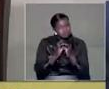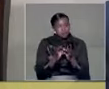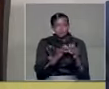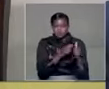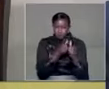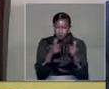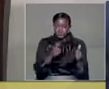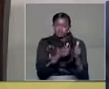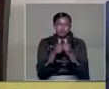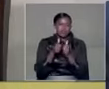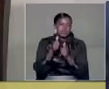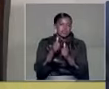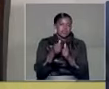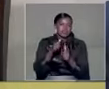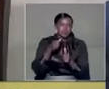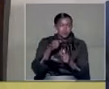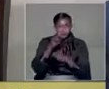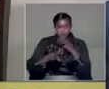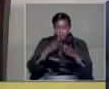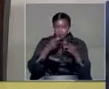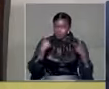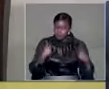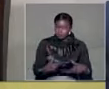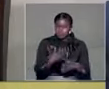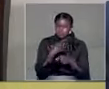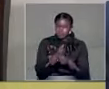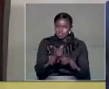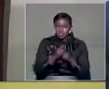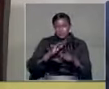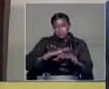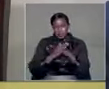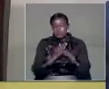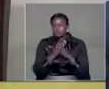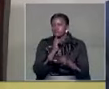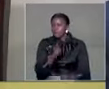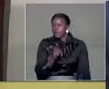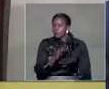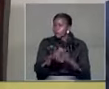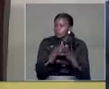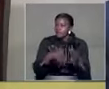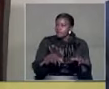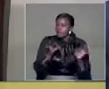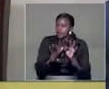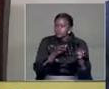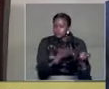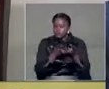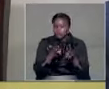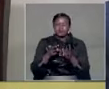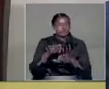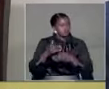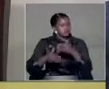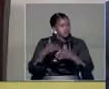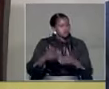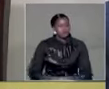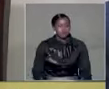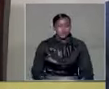WHO and for making sure that the necessary measures are taken to protect the country